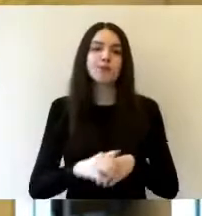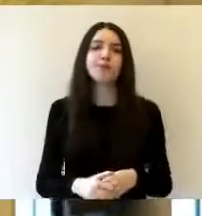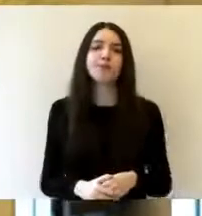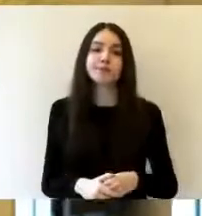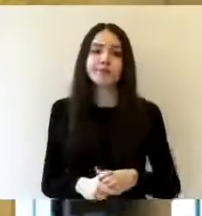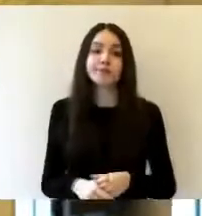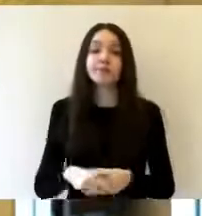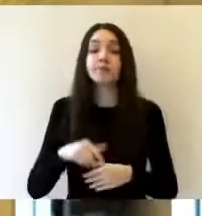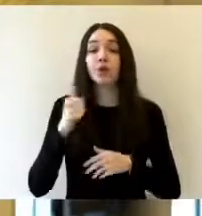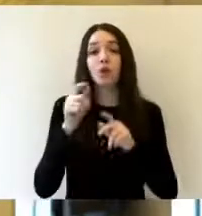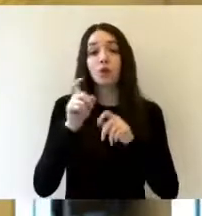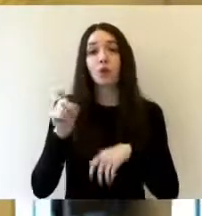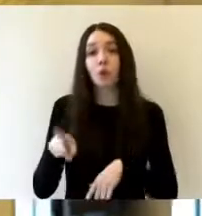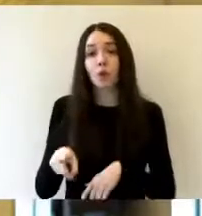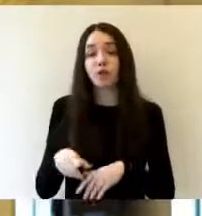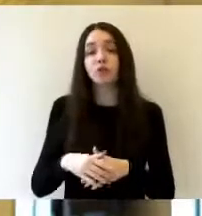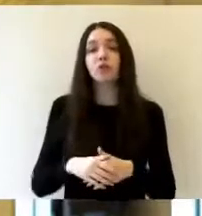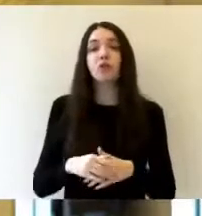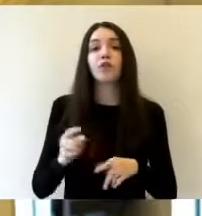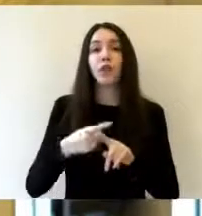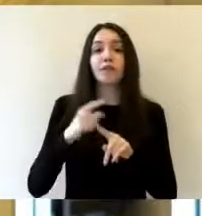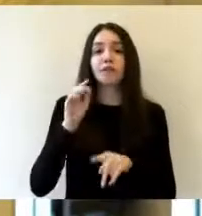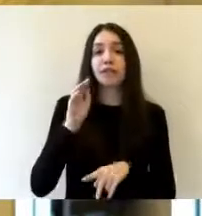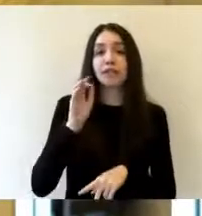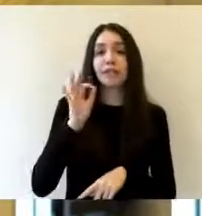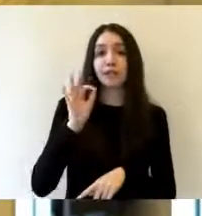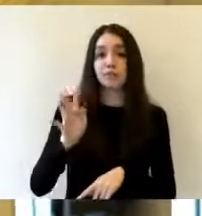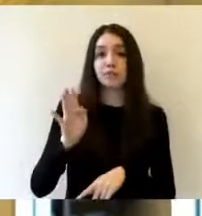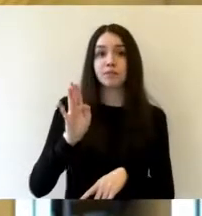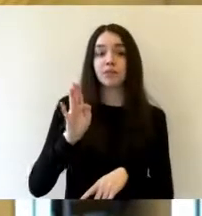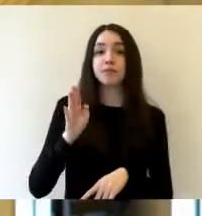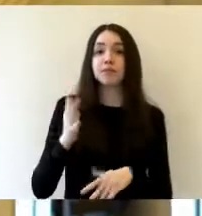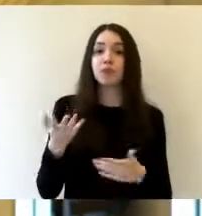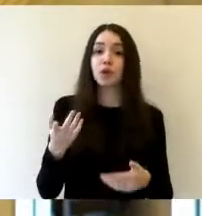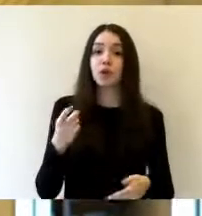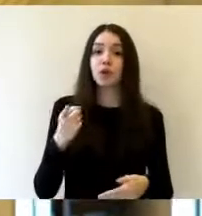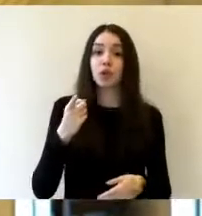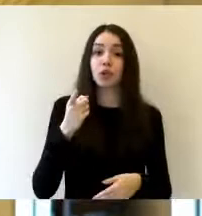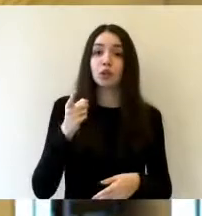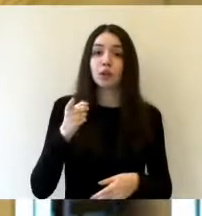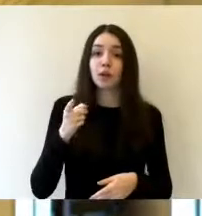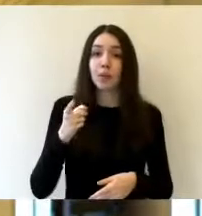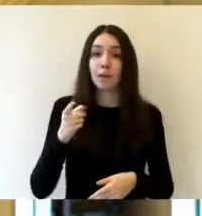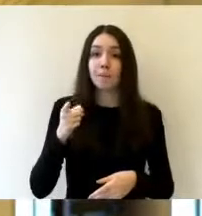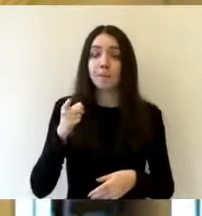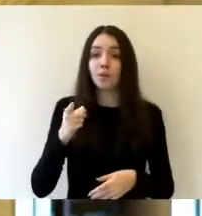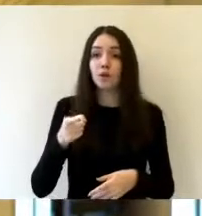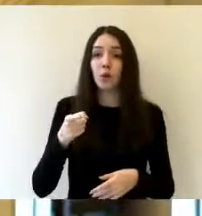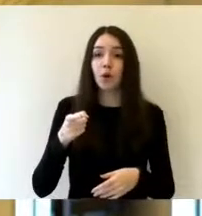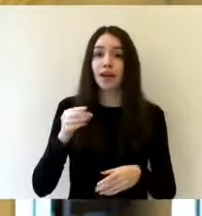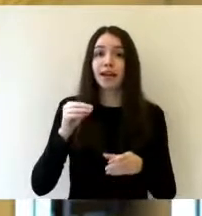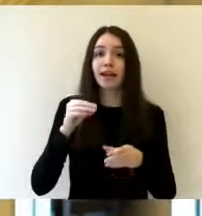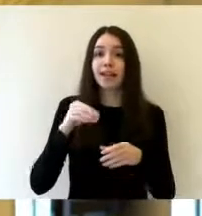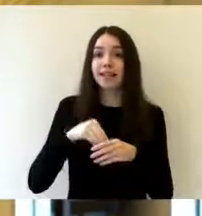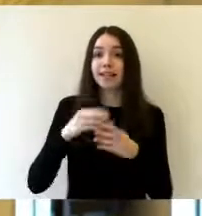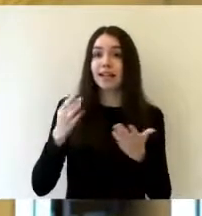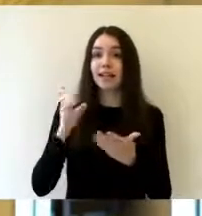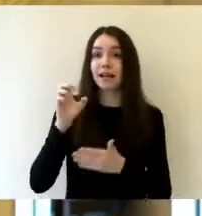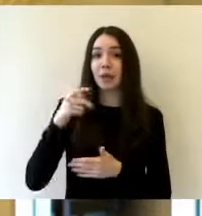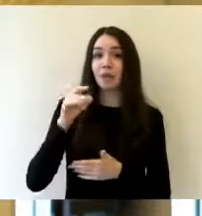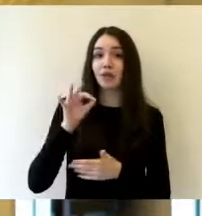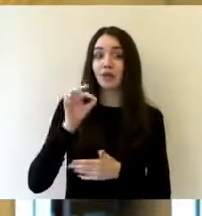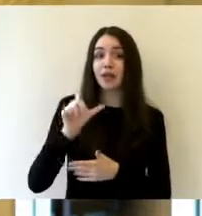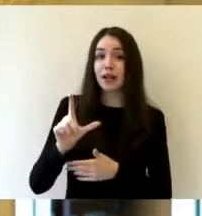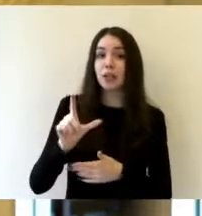So another question that we have coming from Facebook. So you're inside the Monumental Enoch Pratt Free Library. Mm-hmm. What emotions